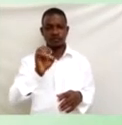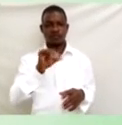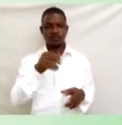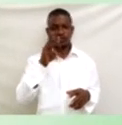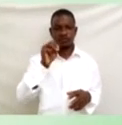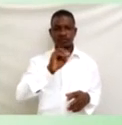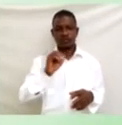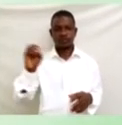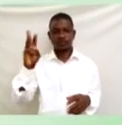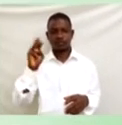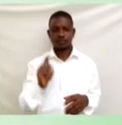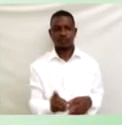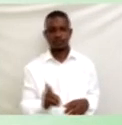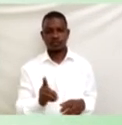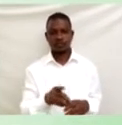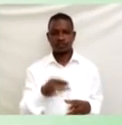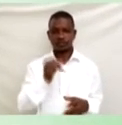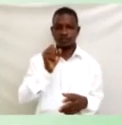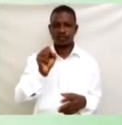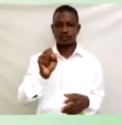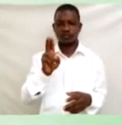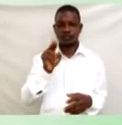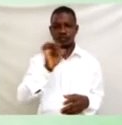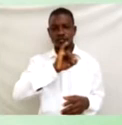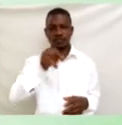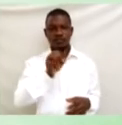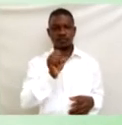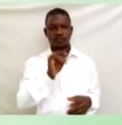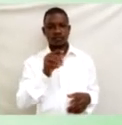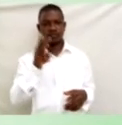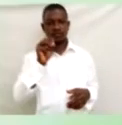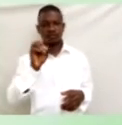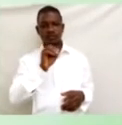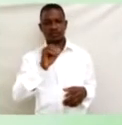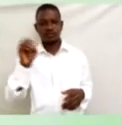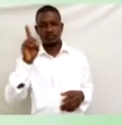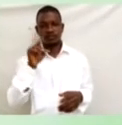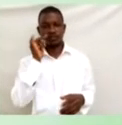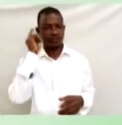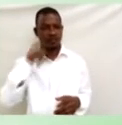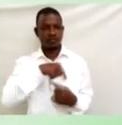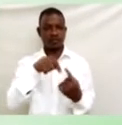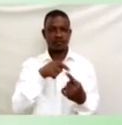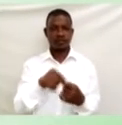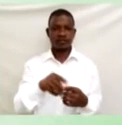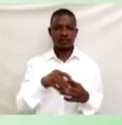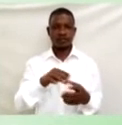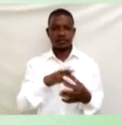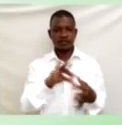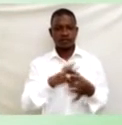is when a sentence describes something that the writer is unsure